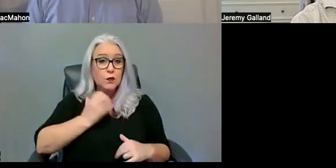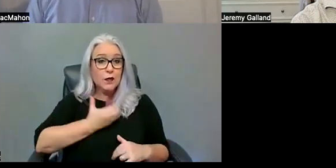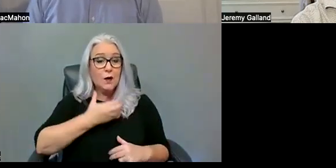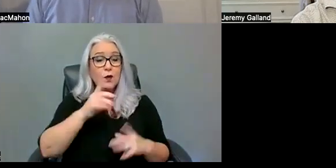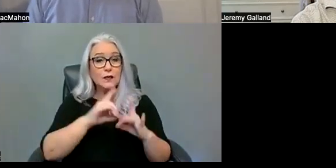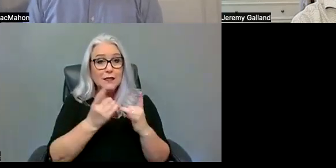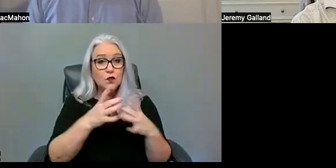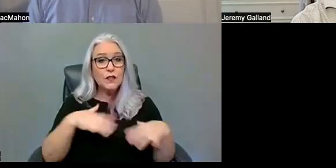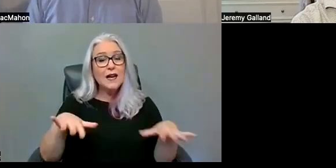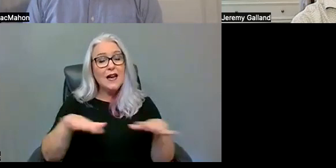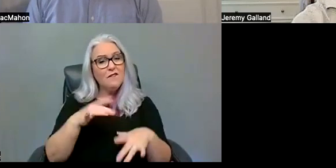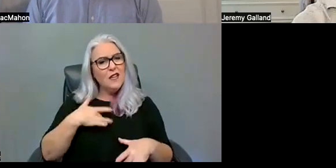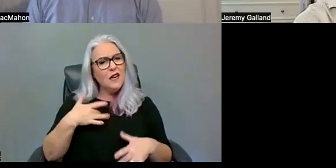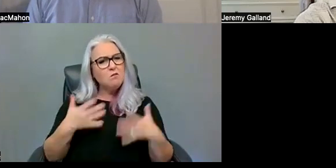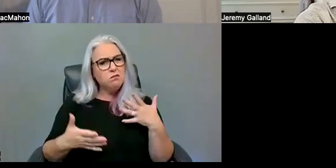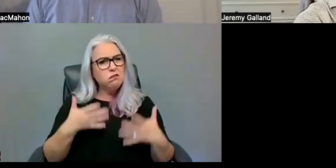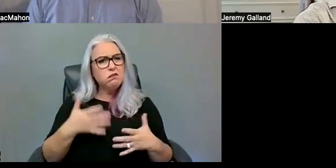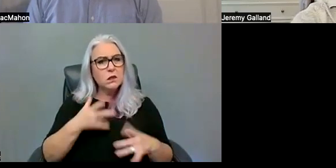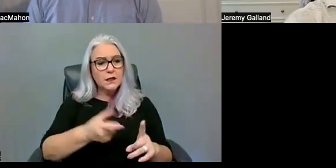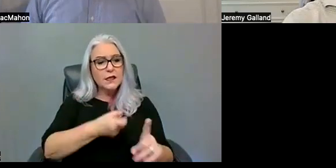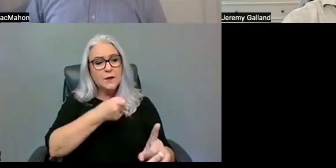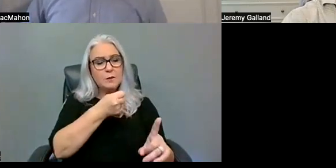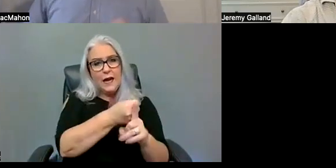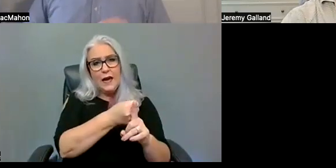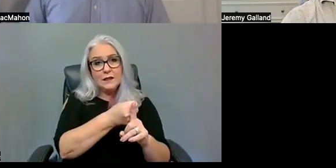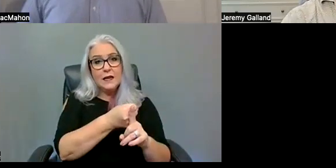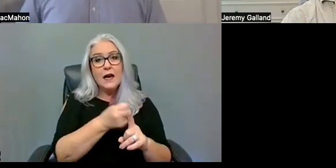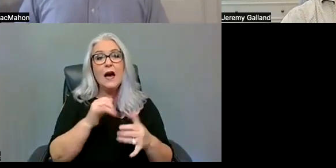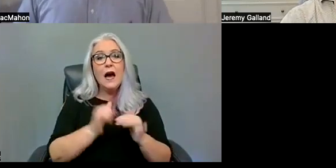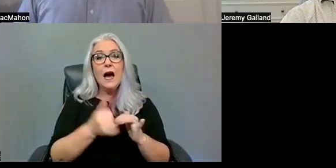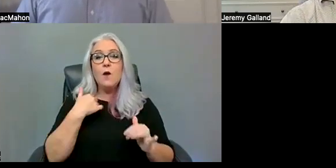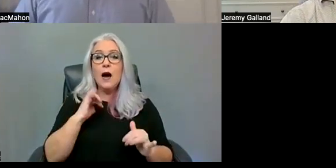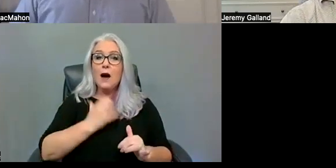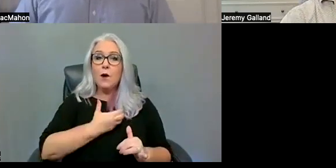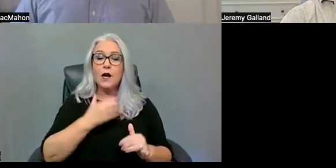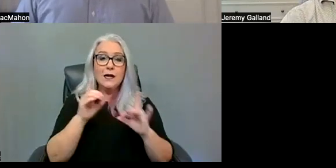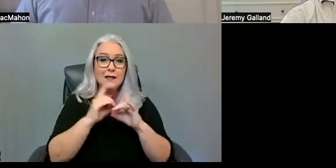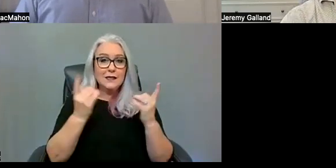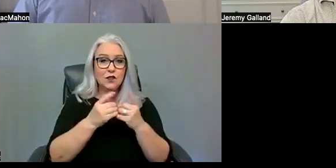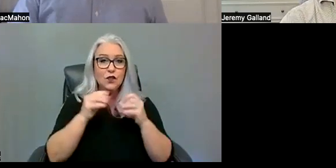potentially have a big impact on the direction that our district goes. And I think that that's something that we need to be really.